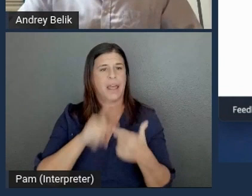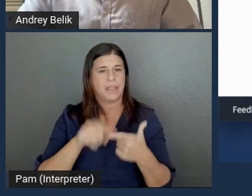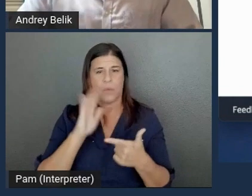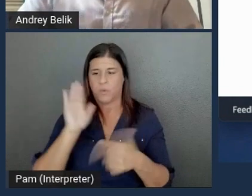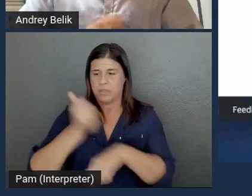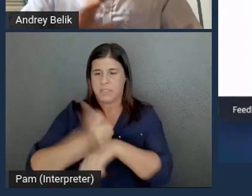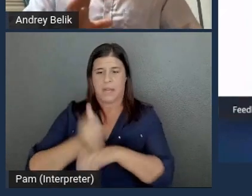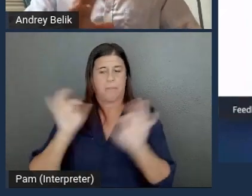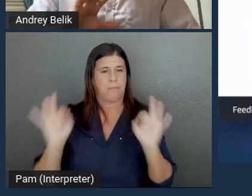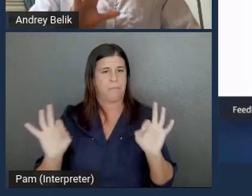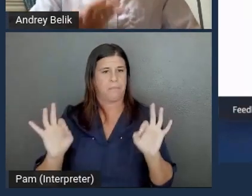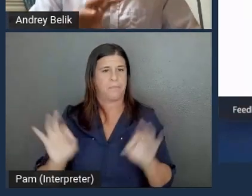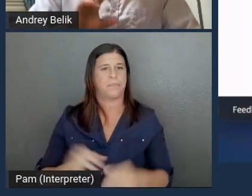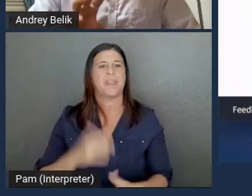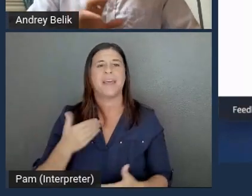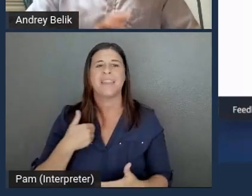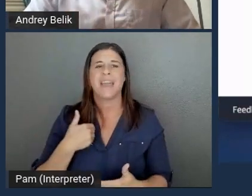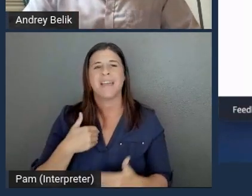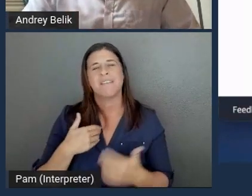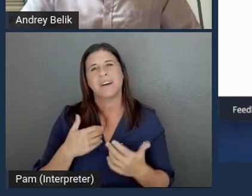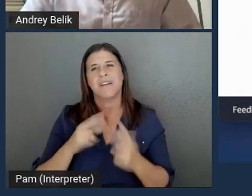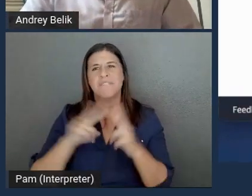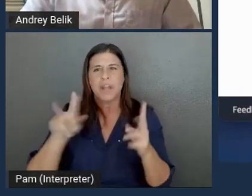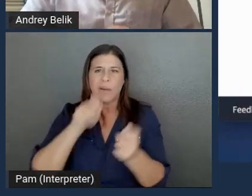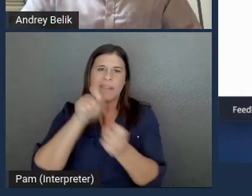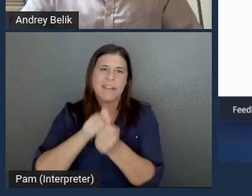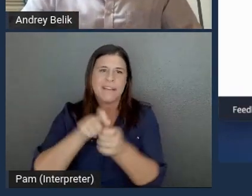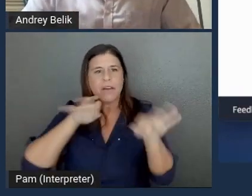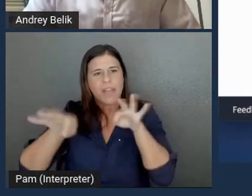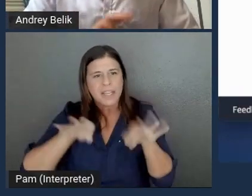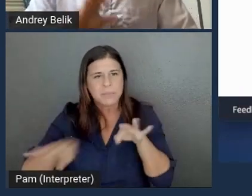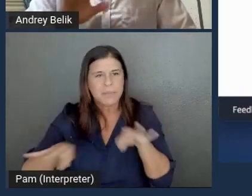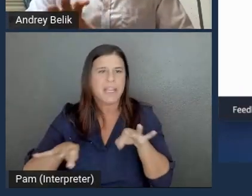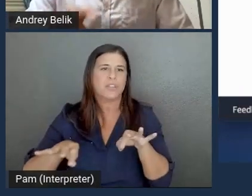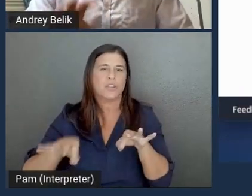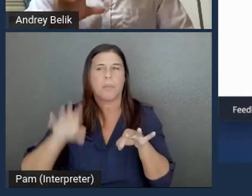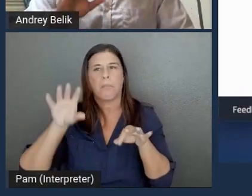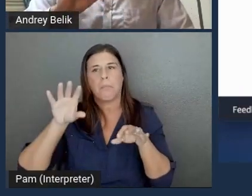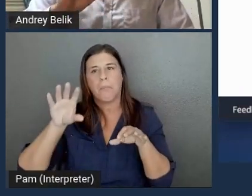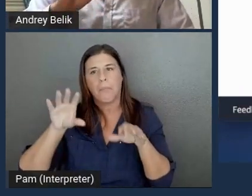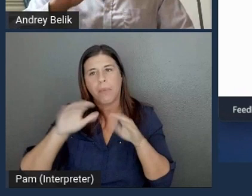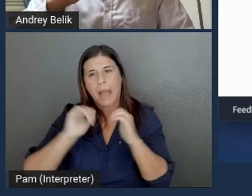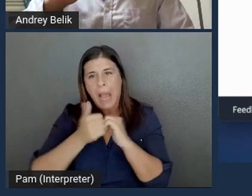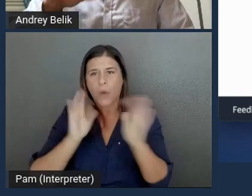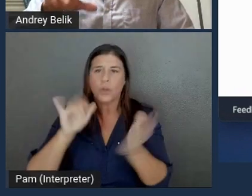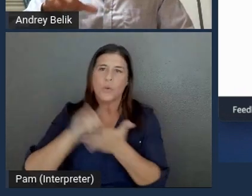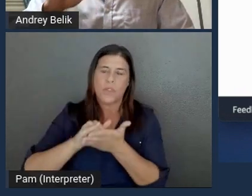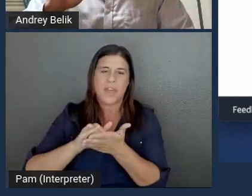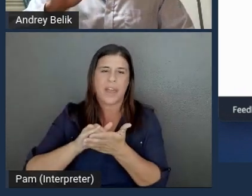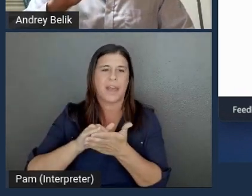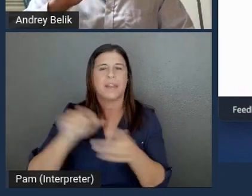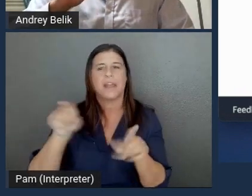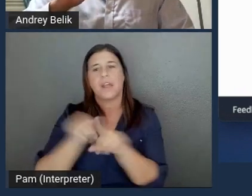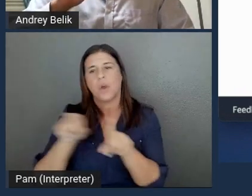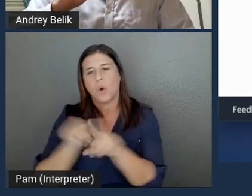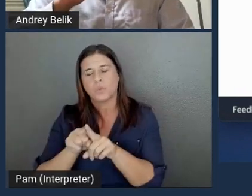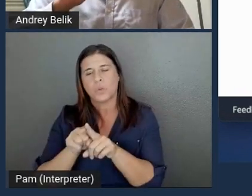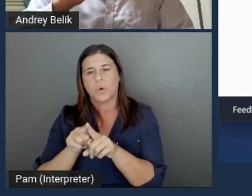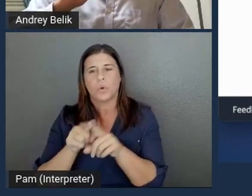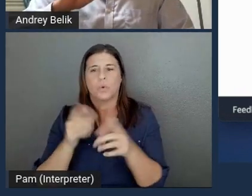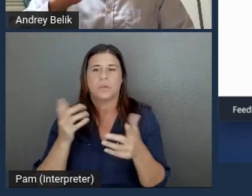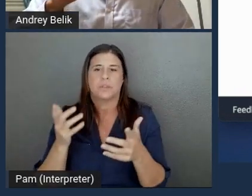set up. There is a kind of very detailed explanation in our documentation, how it's done, and also